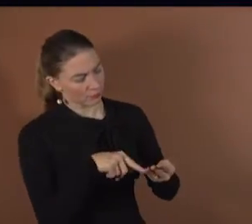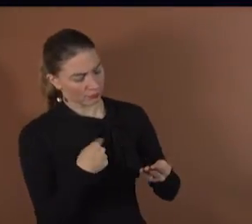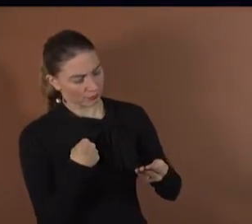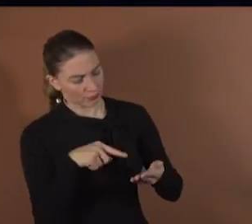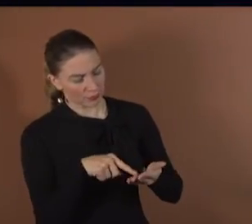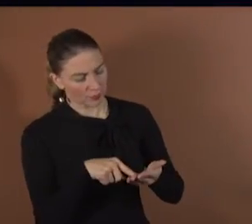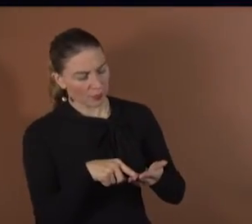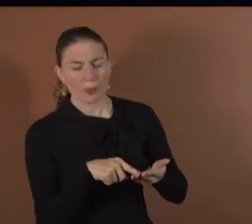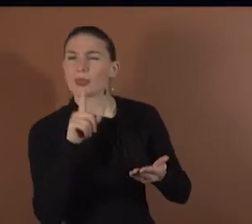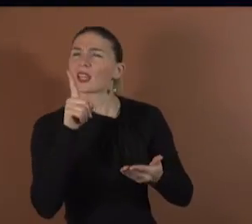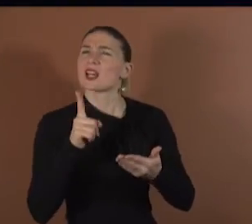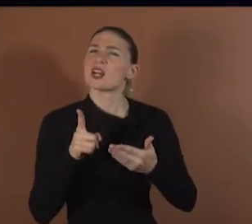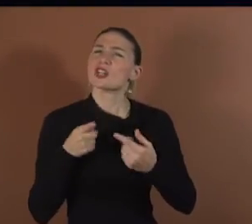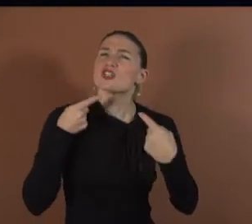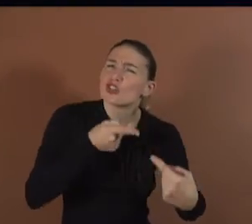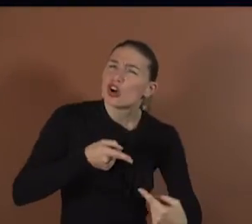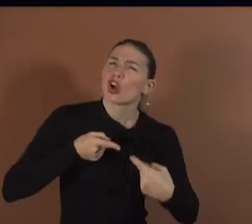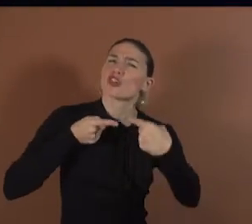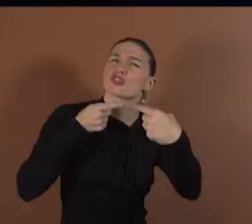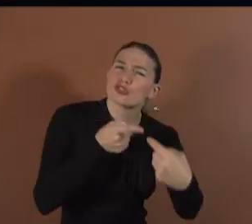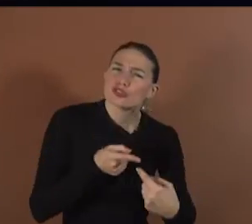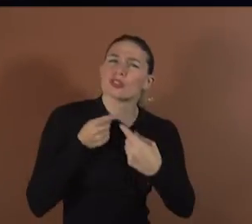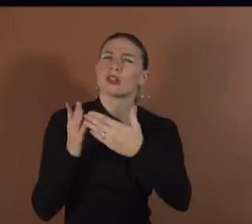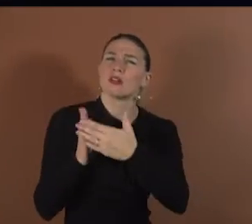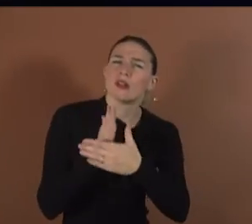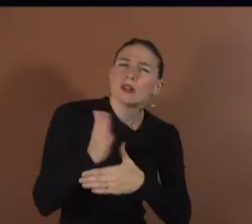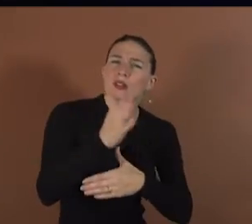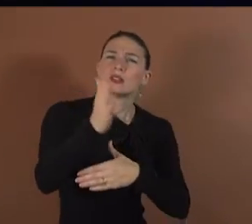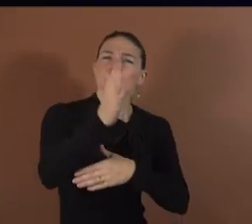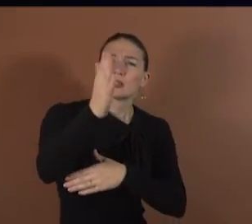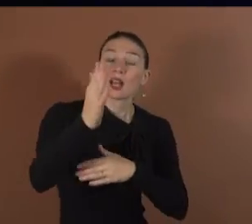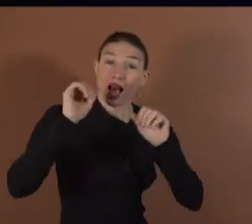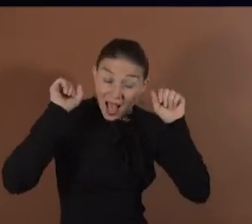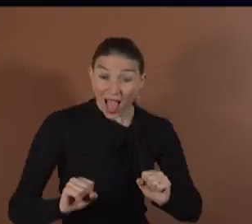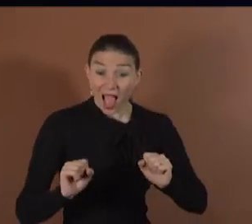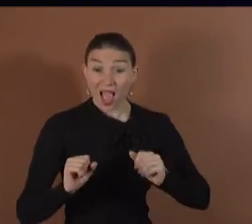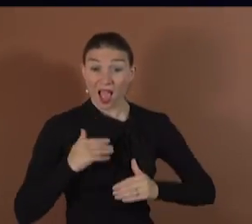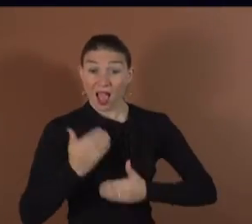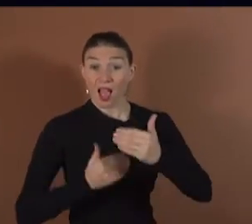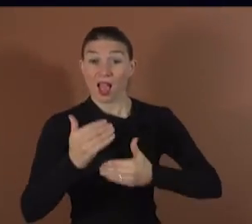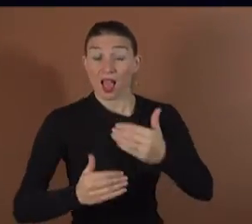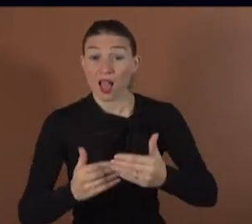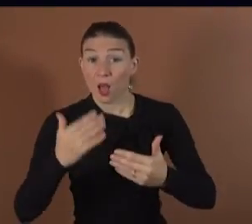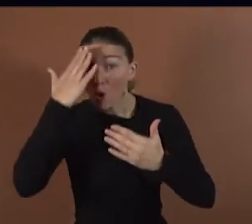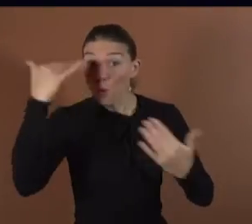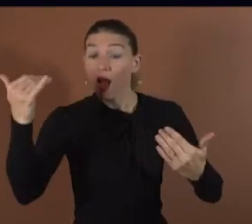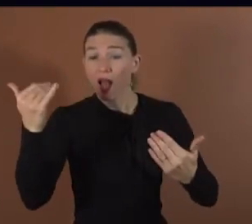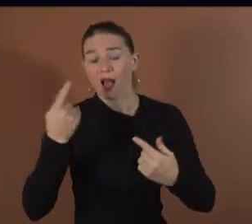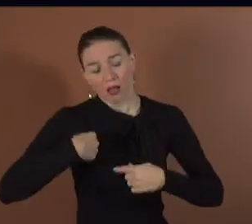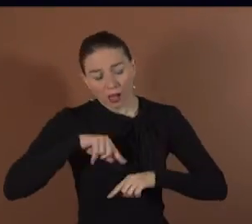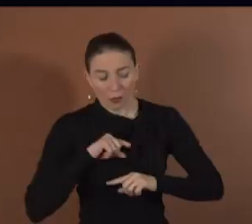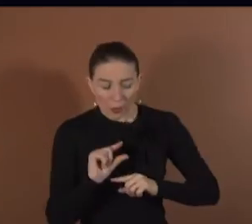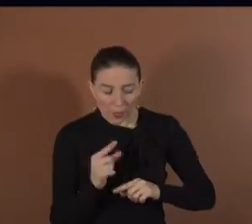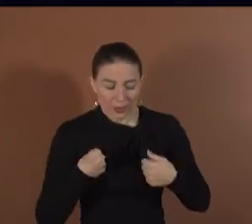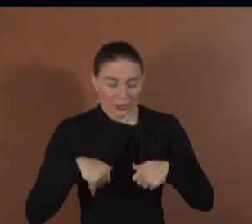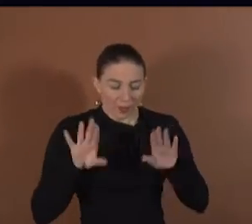of the immense sacrifices of the few, but because of the modest sacrifices of the